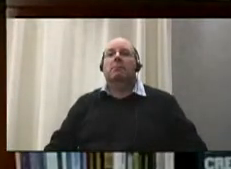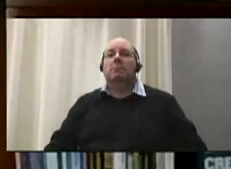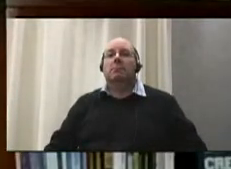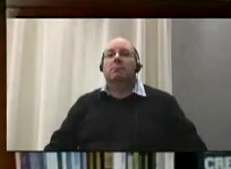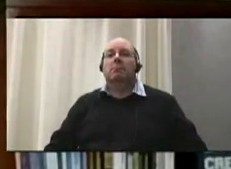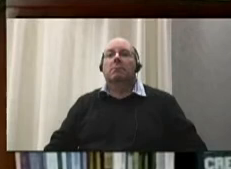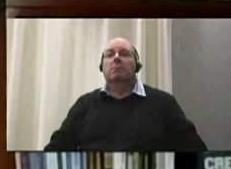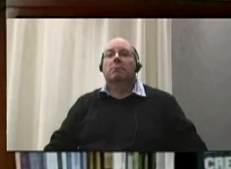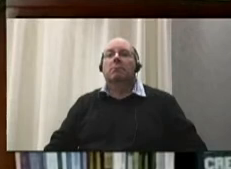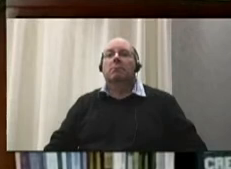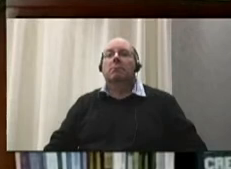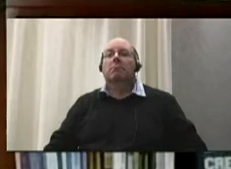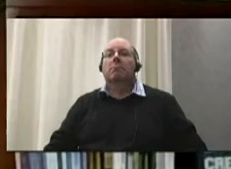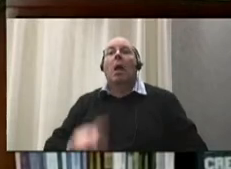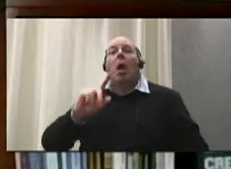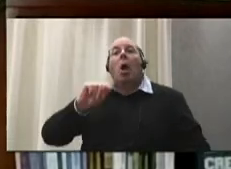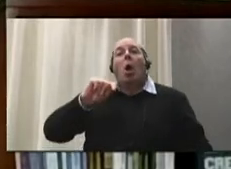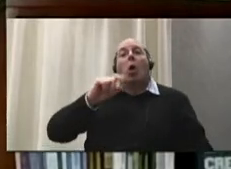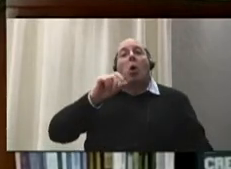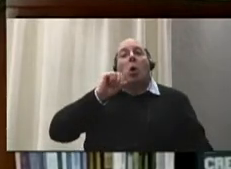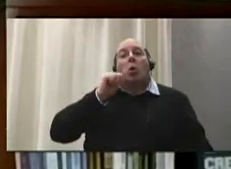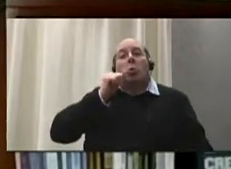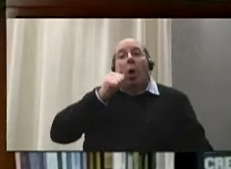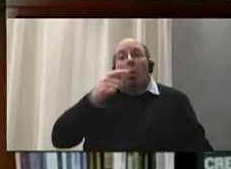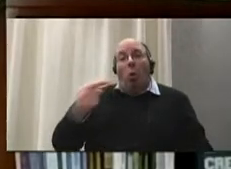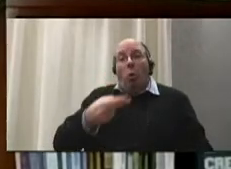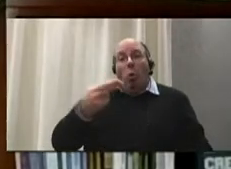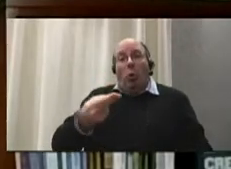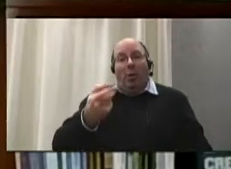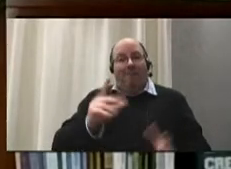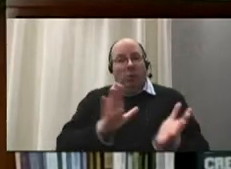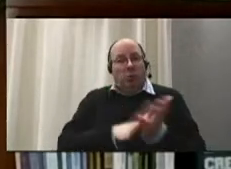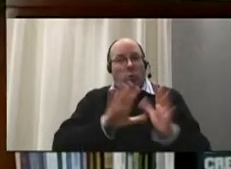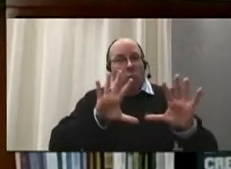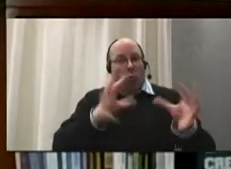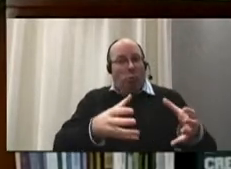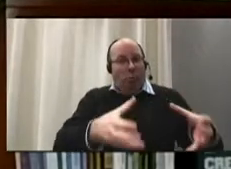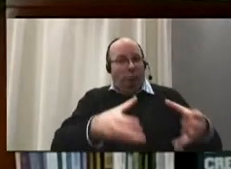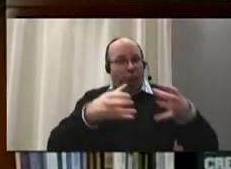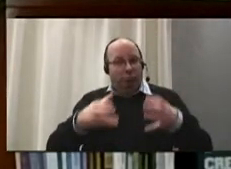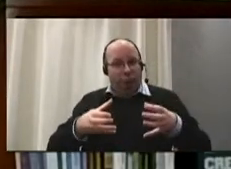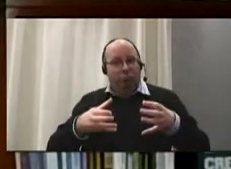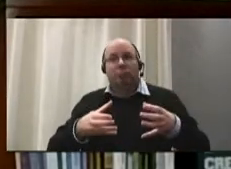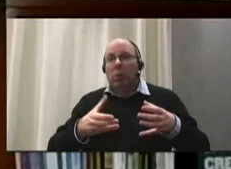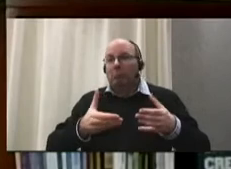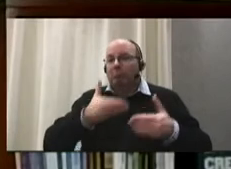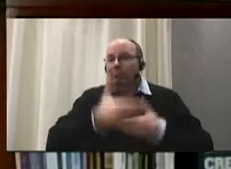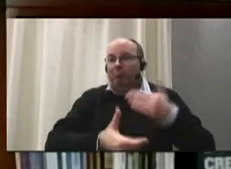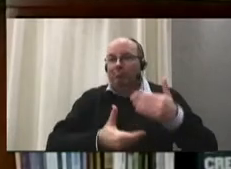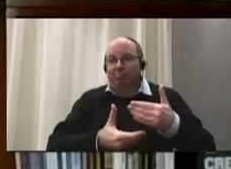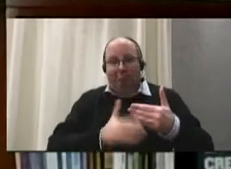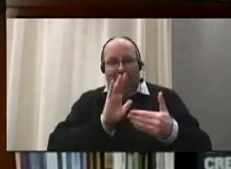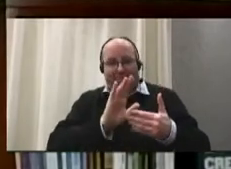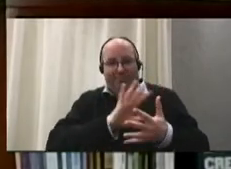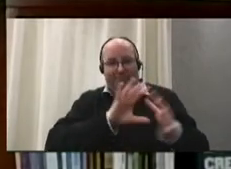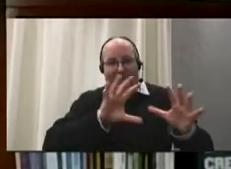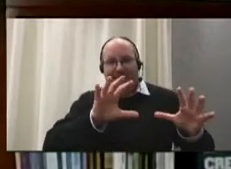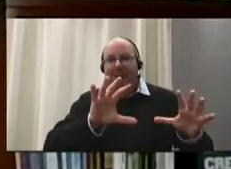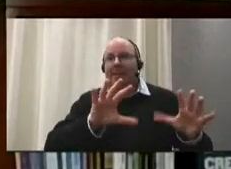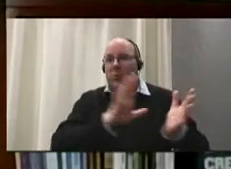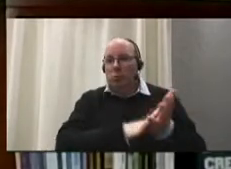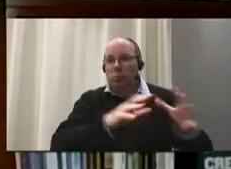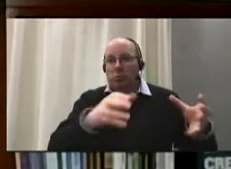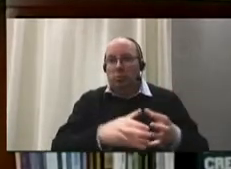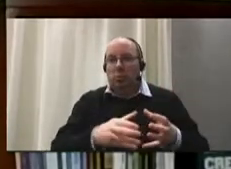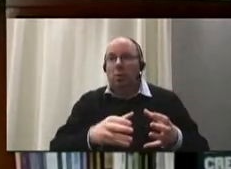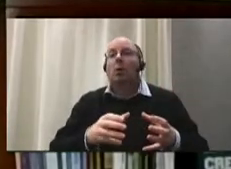we just started out, but great things have come from it because what we're finding from our schools are when they engage those group of